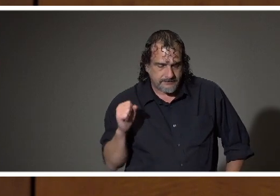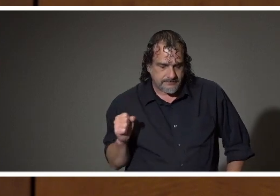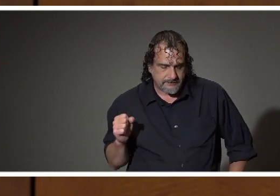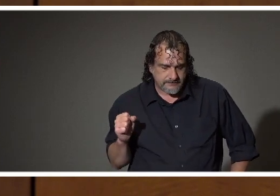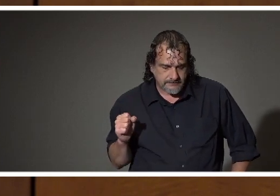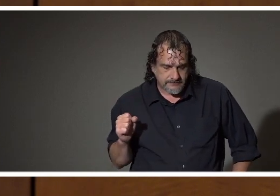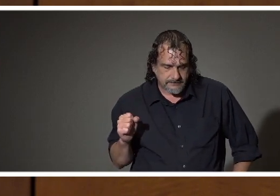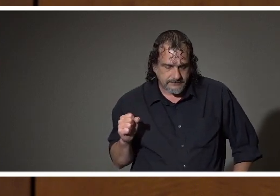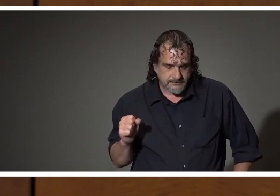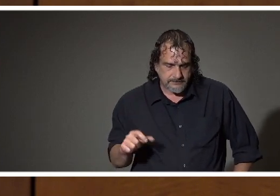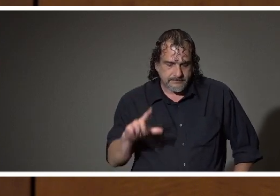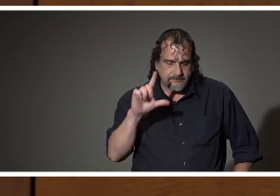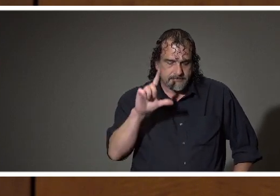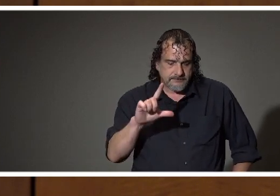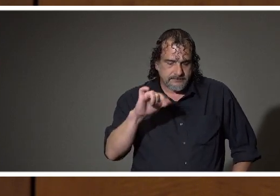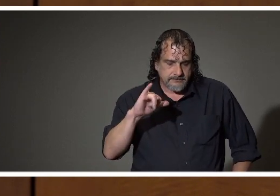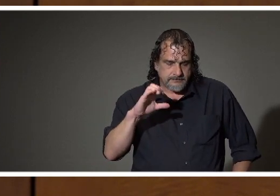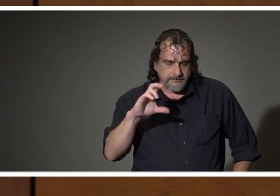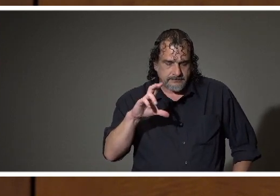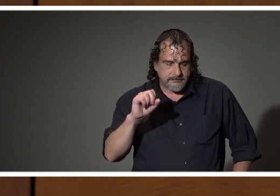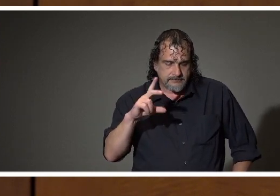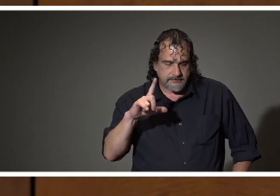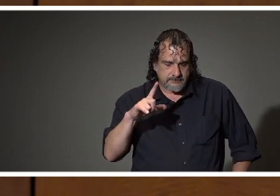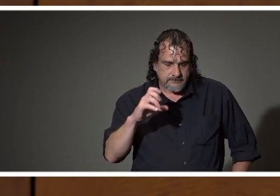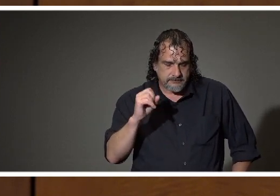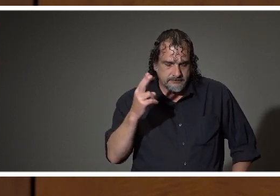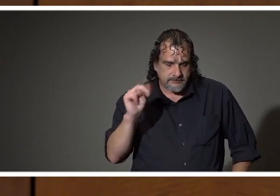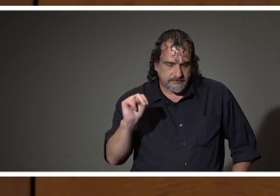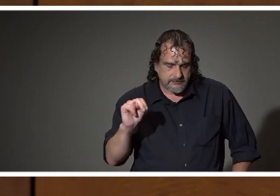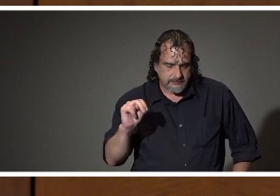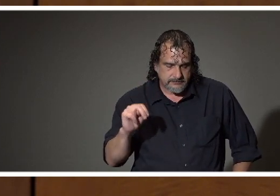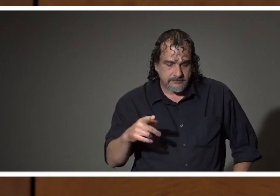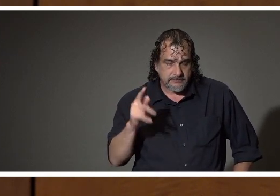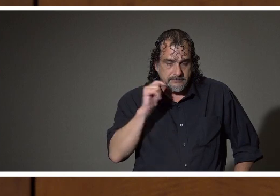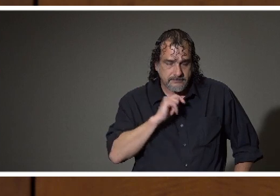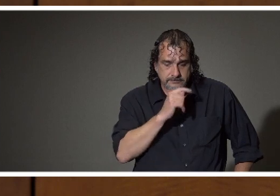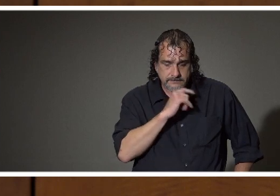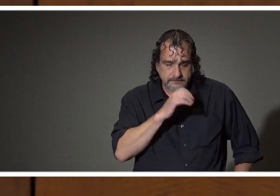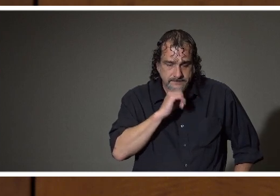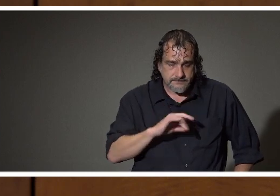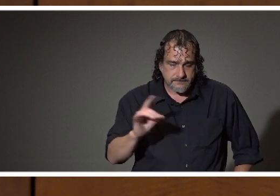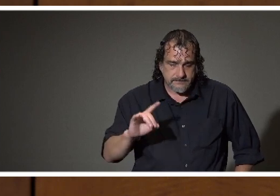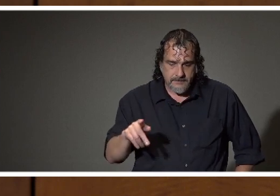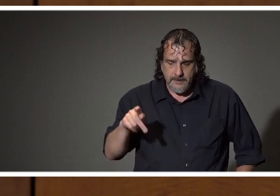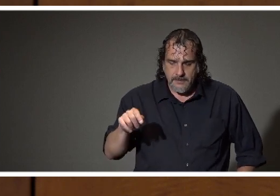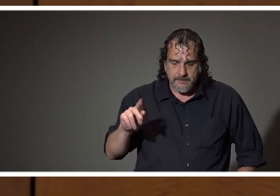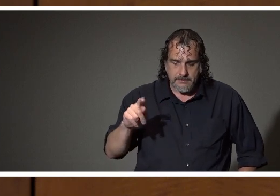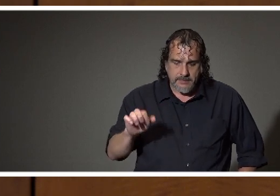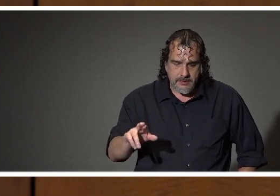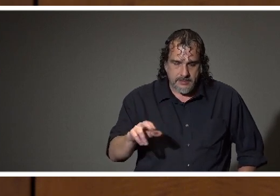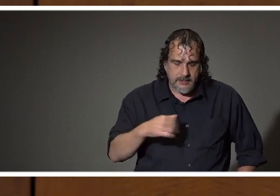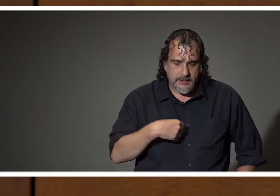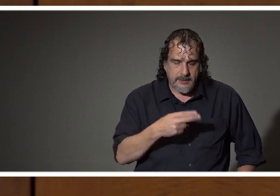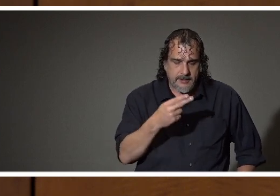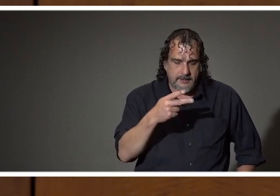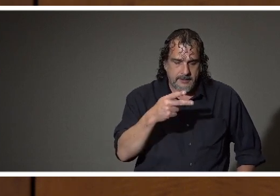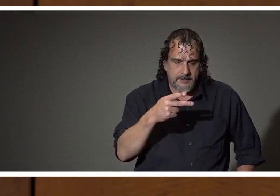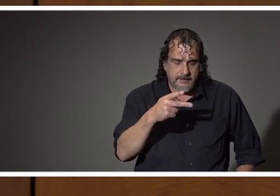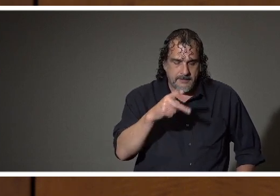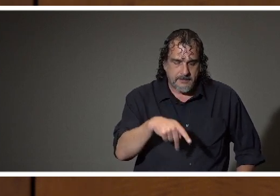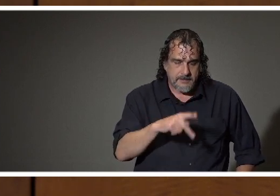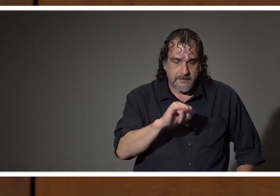Happy birthday to Lincoln Orr, who is turning 10. We have twins that are turning 8, Parker and Piper Avery. We got